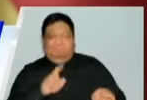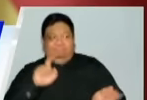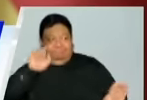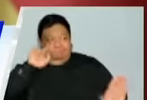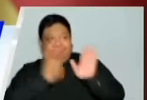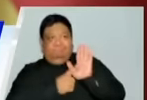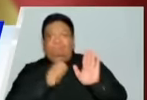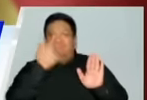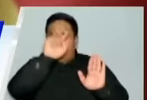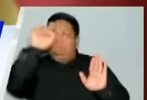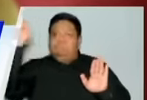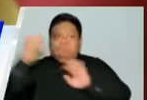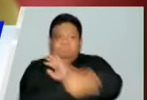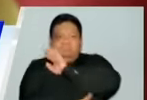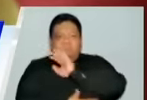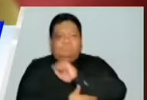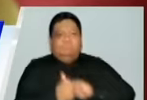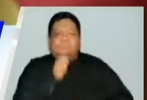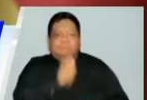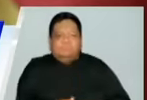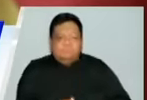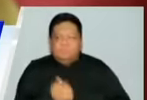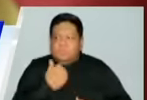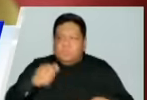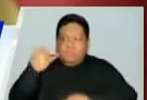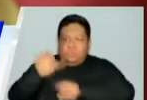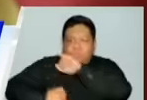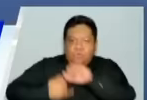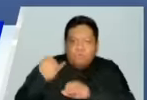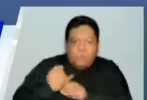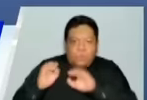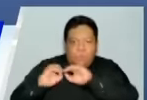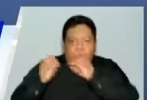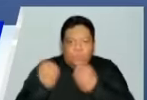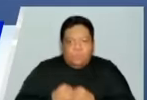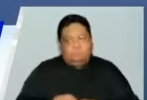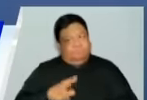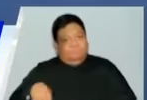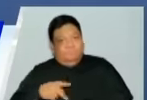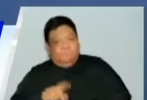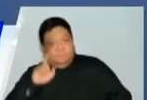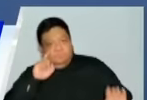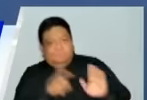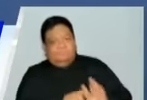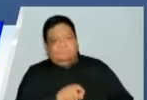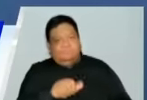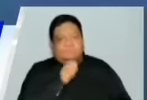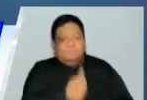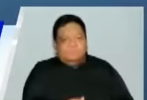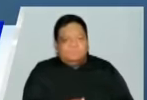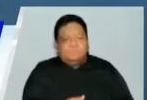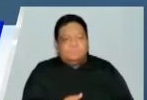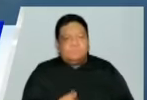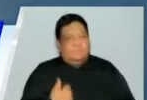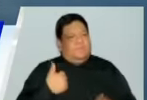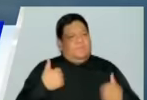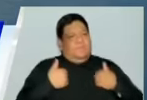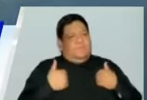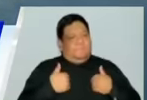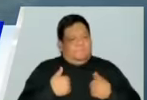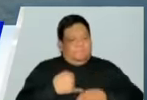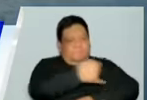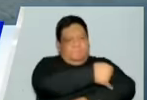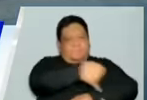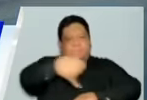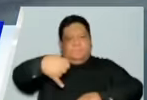country, any international body, certainly not by the Philippines. We have the economic zone that China has